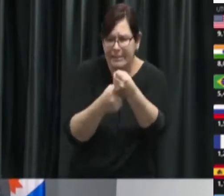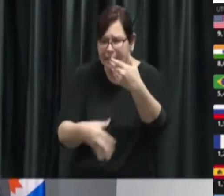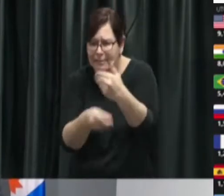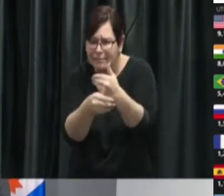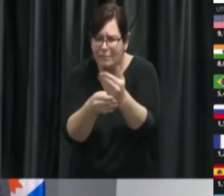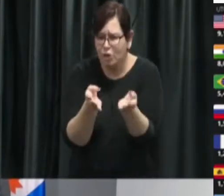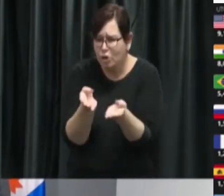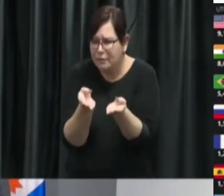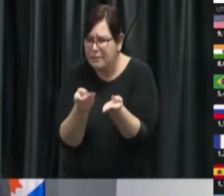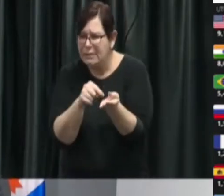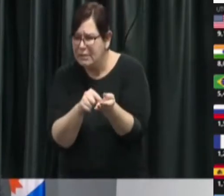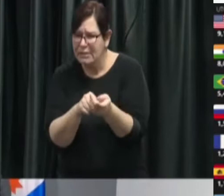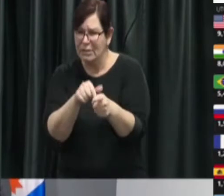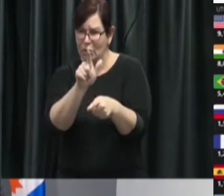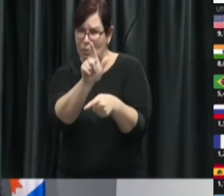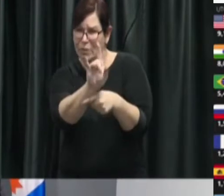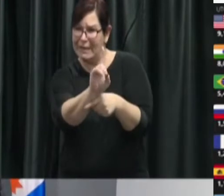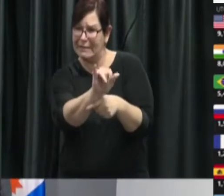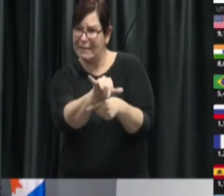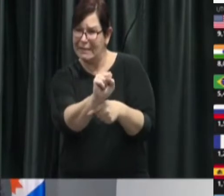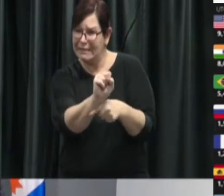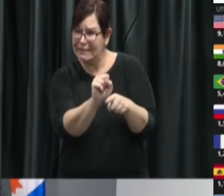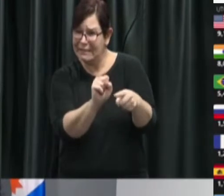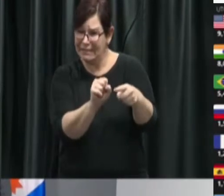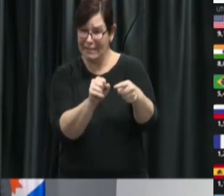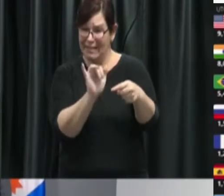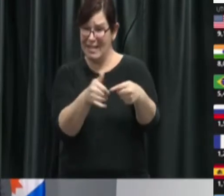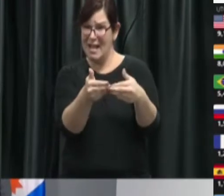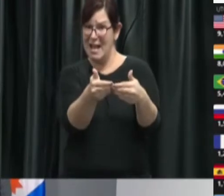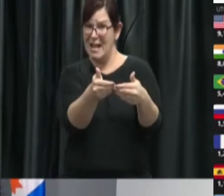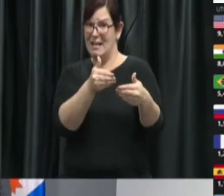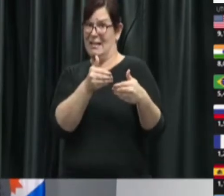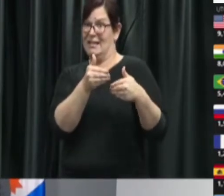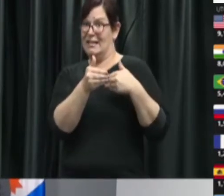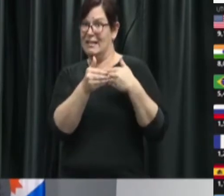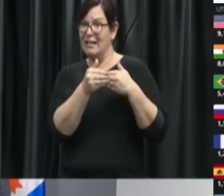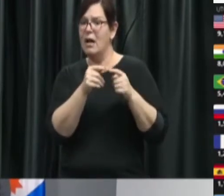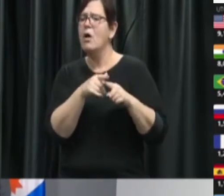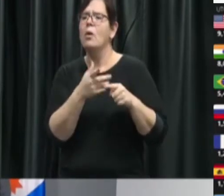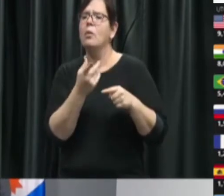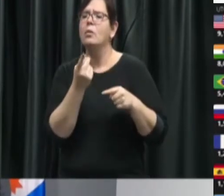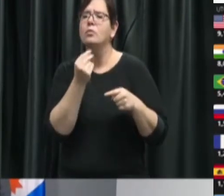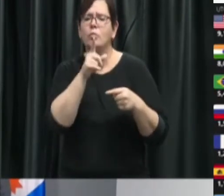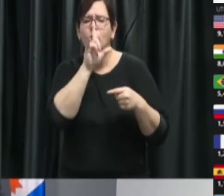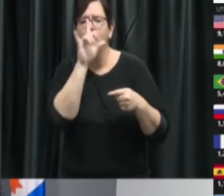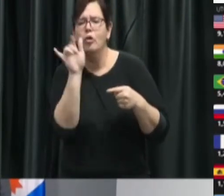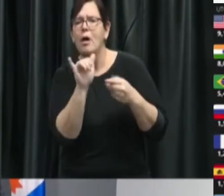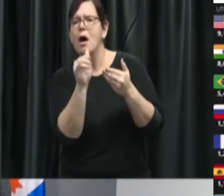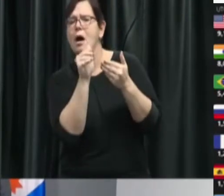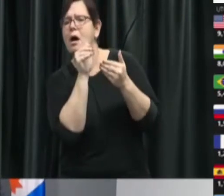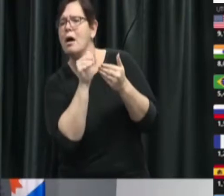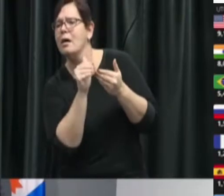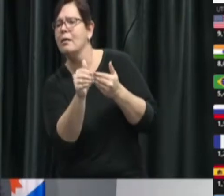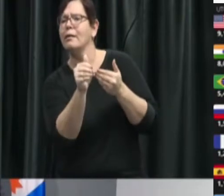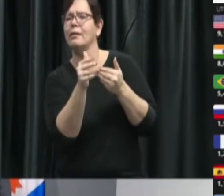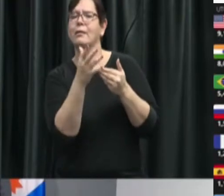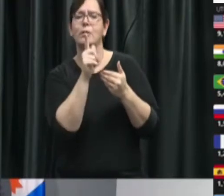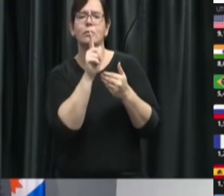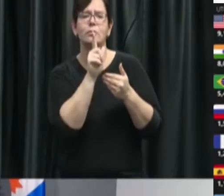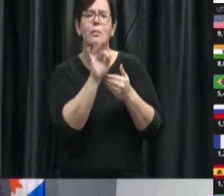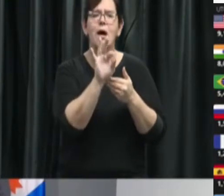28-day period of modified Stage 2. While ultimately the Day 29 Plus plan will be principally governed